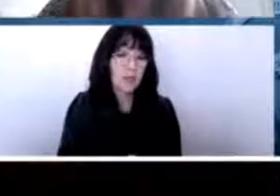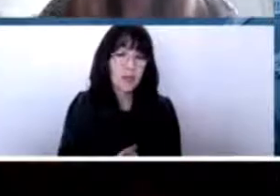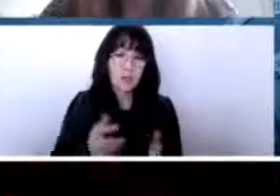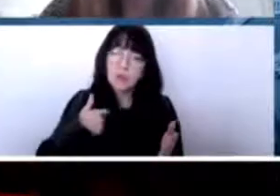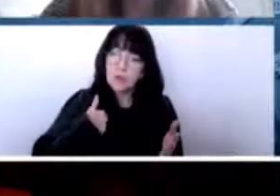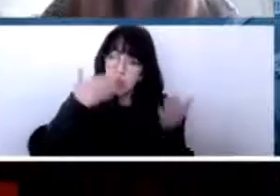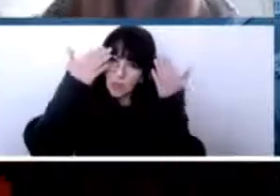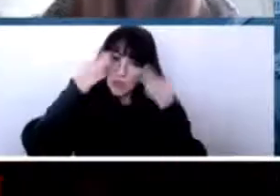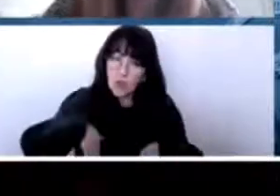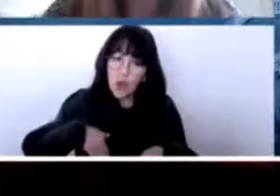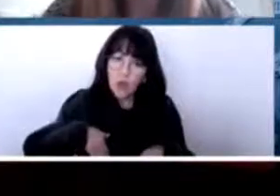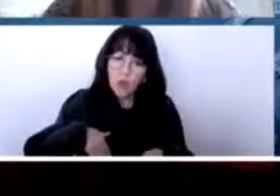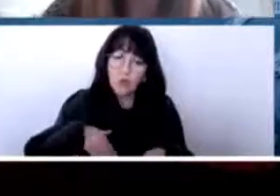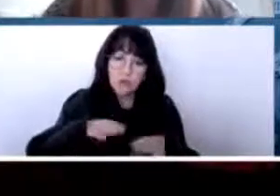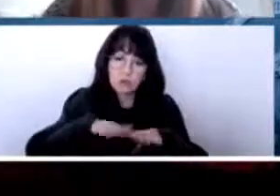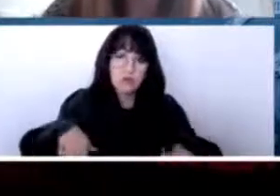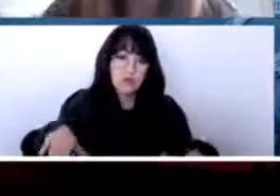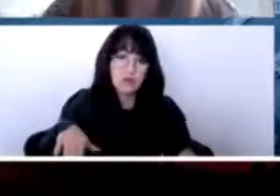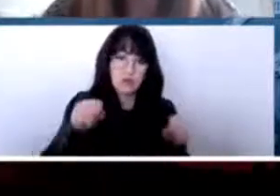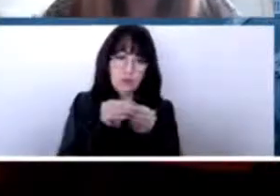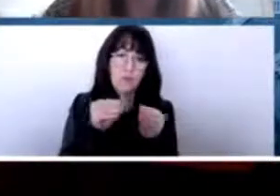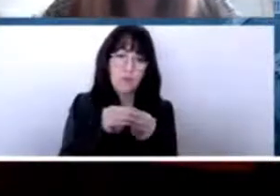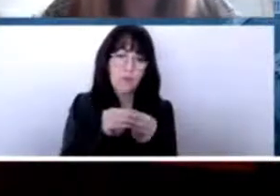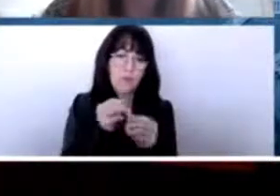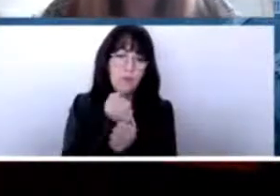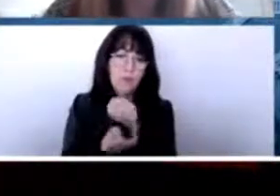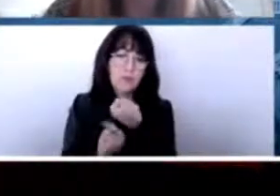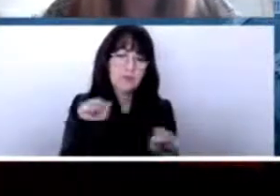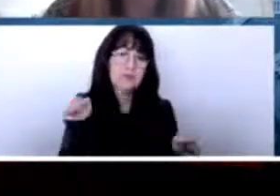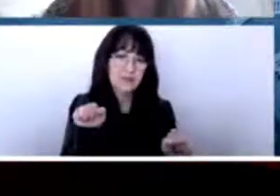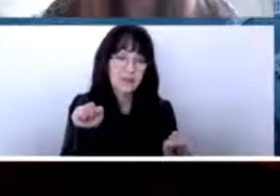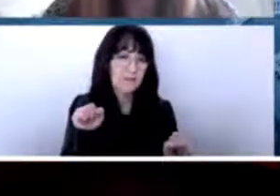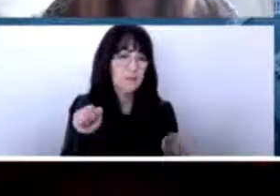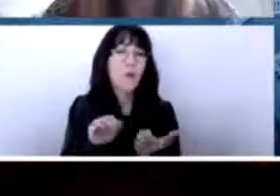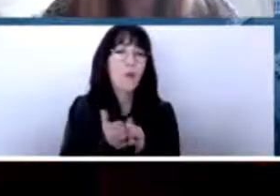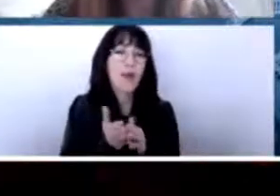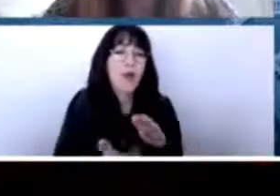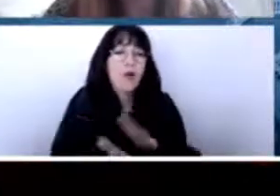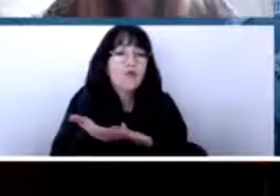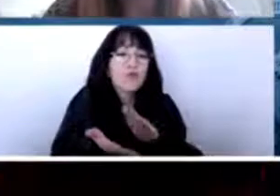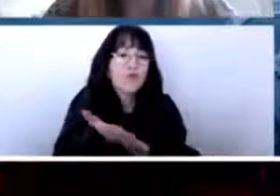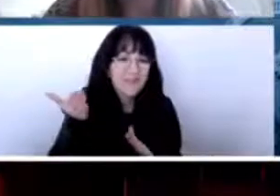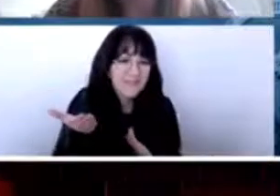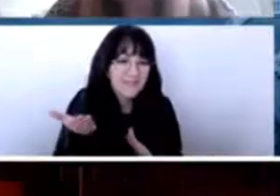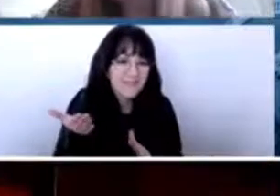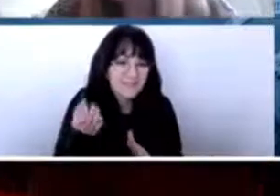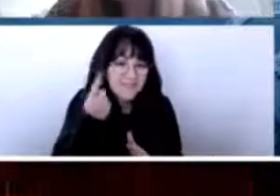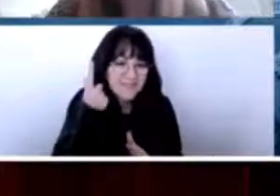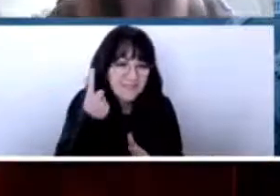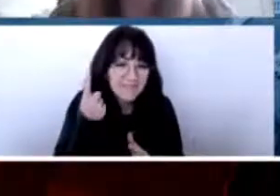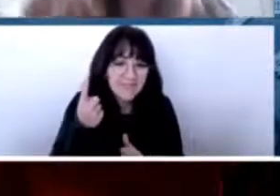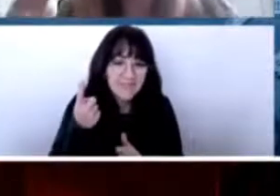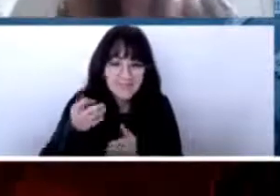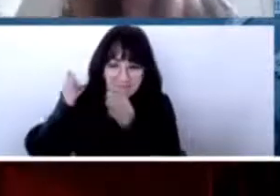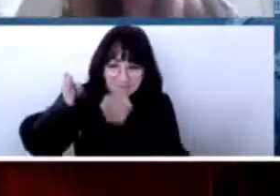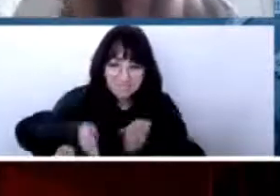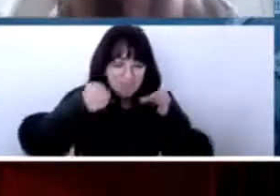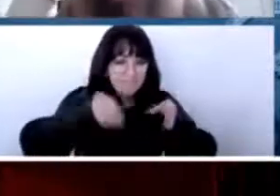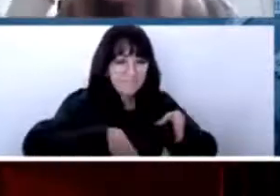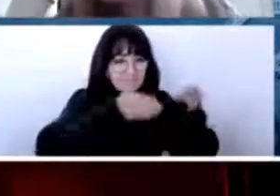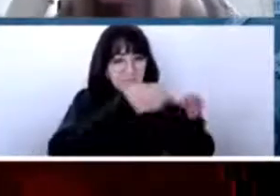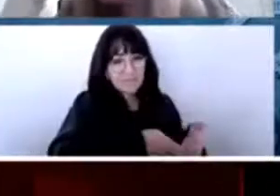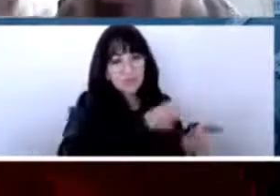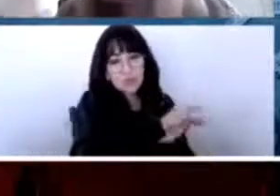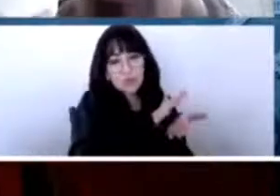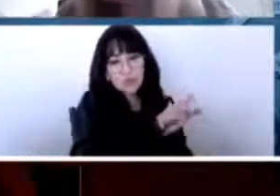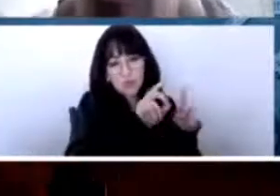the question really gets to be operational, Roman, to your point. And every situation's different. Every school district is